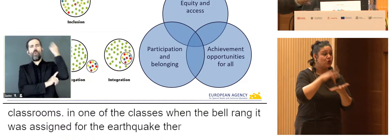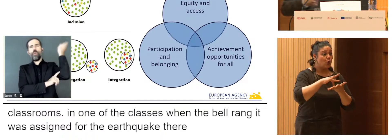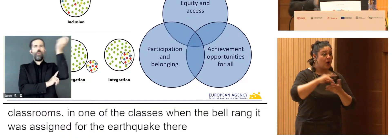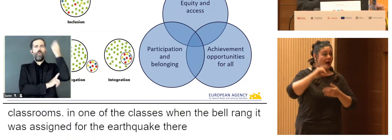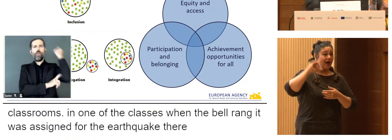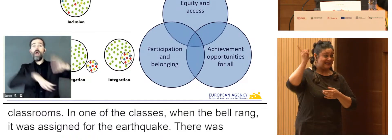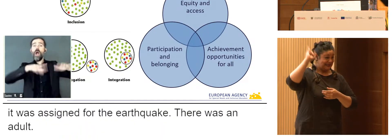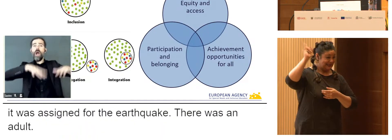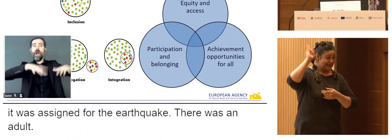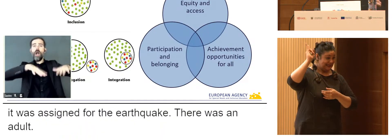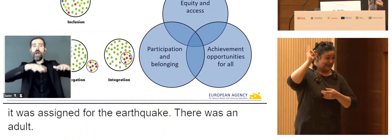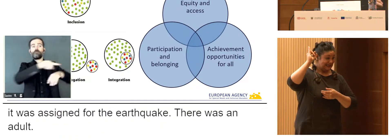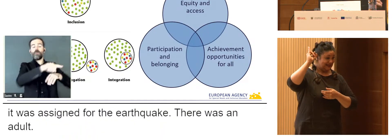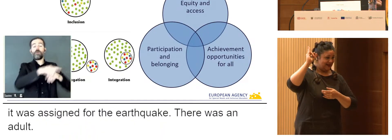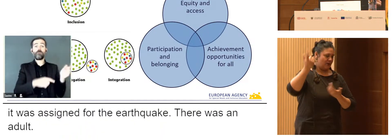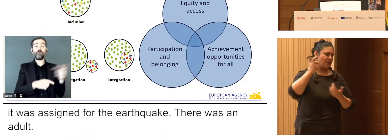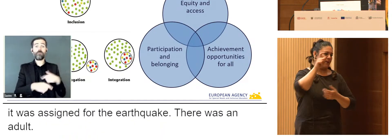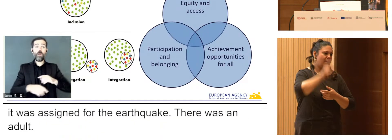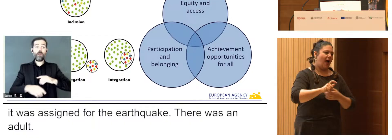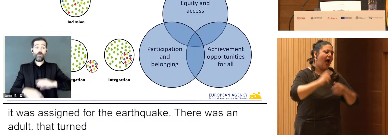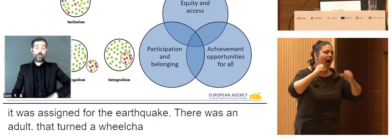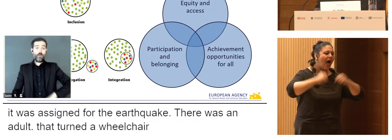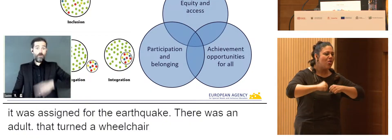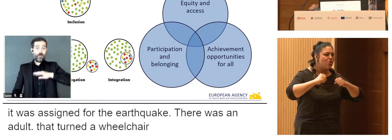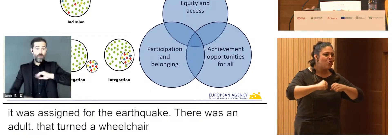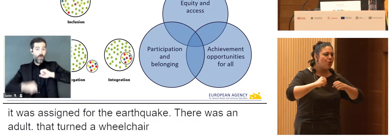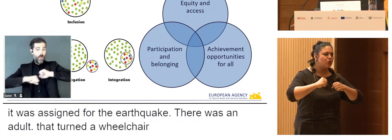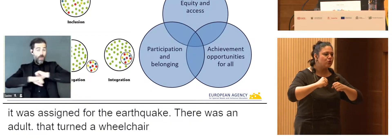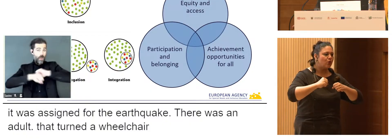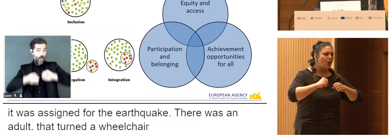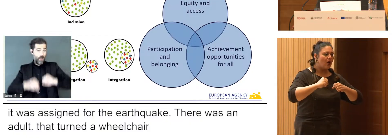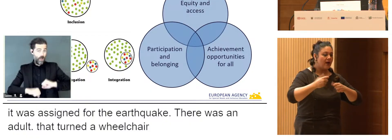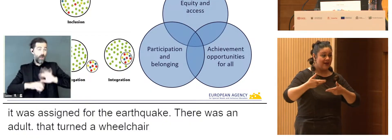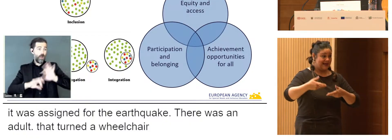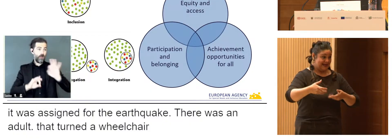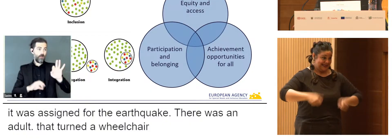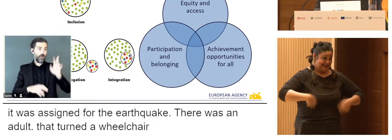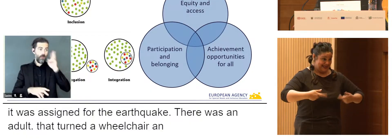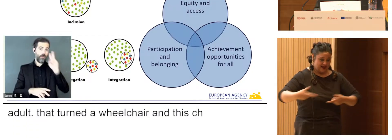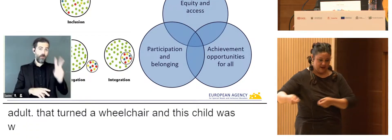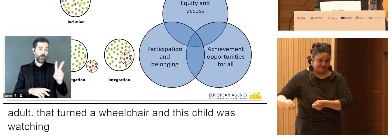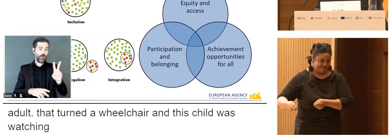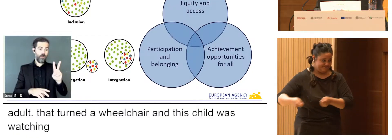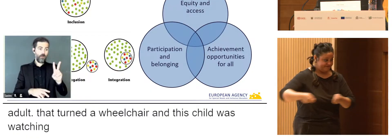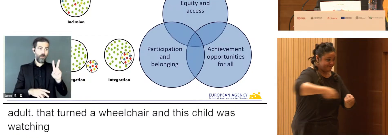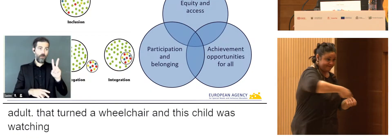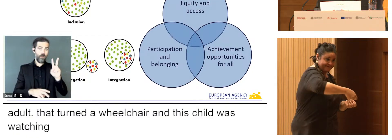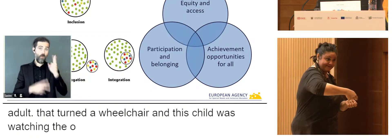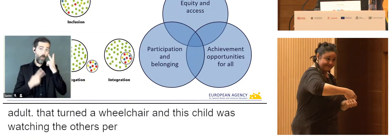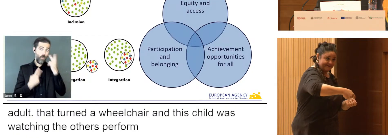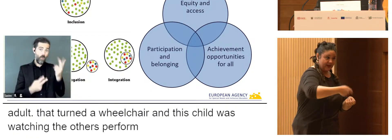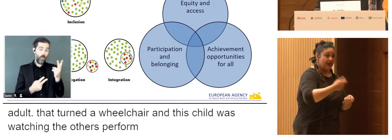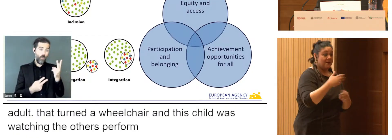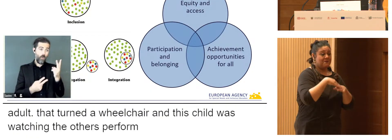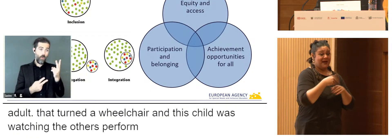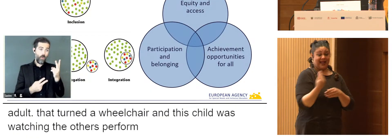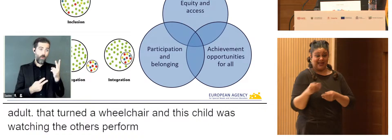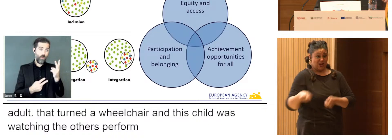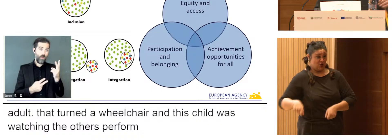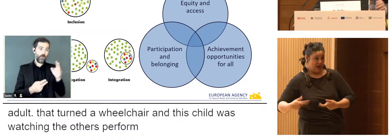adult that turned the wheelchair, and this child was watching the others perform the safety